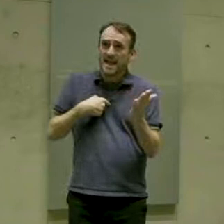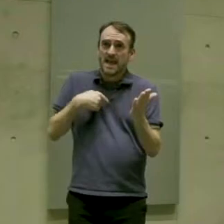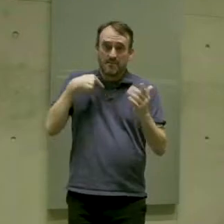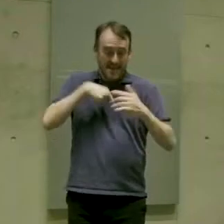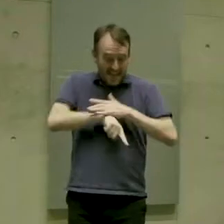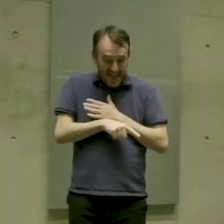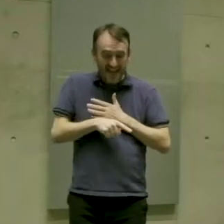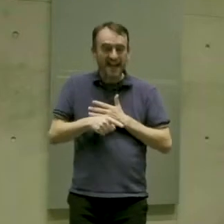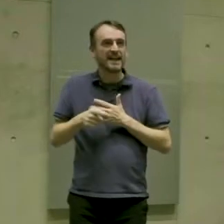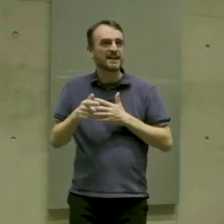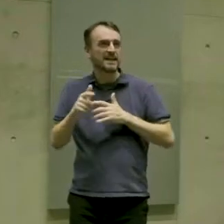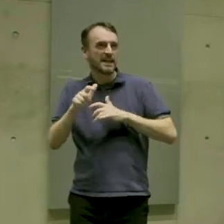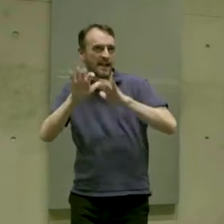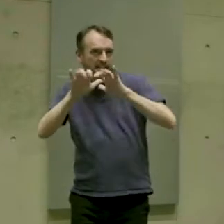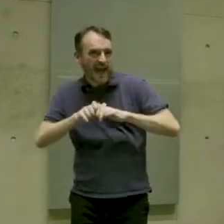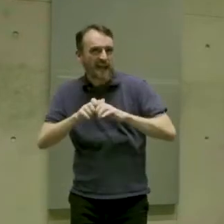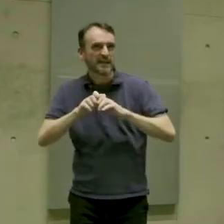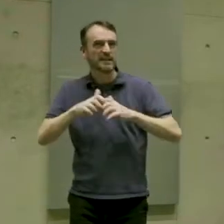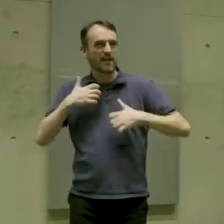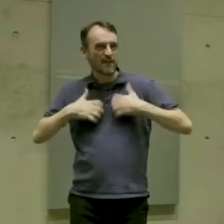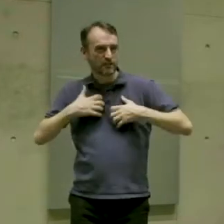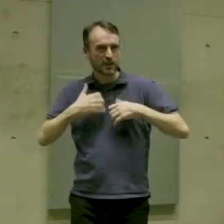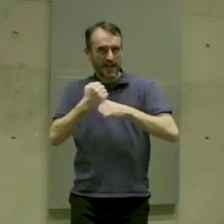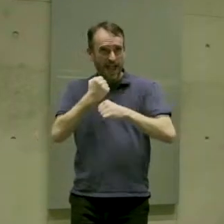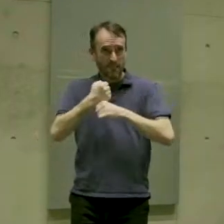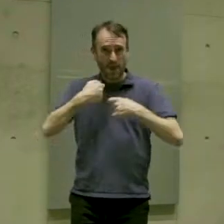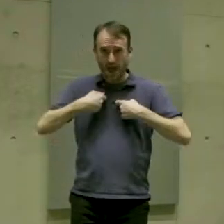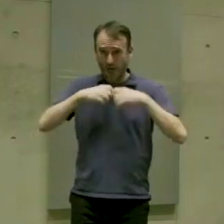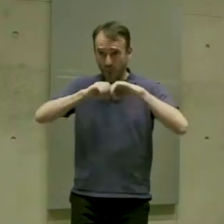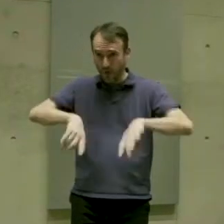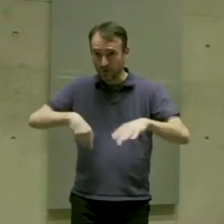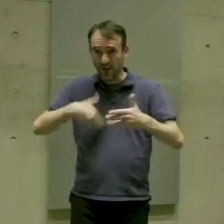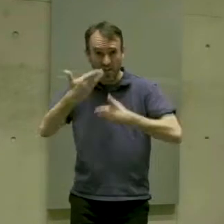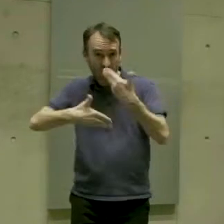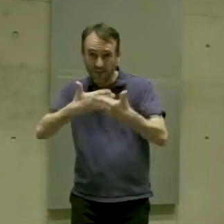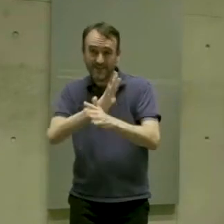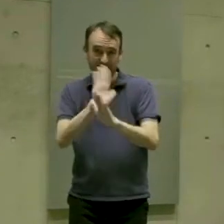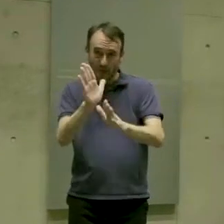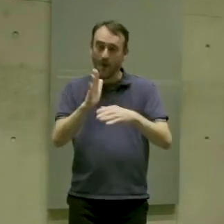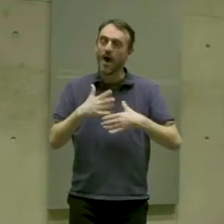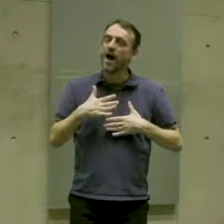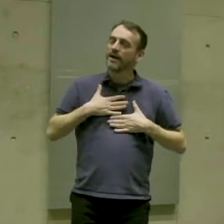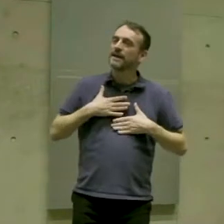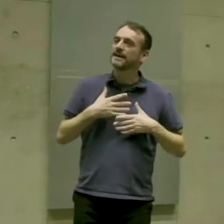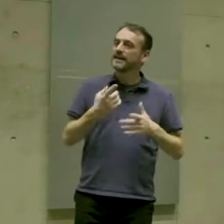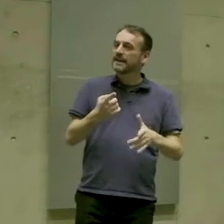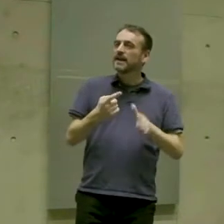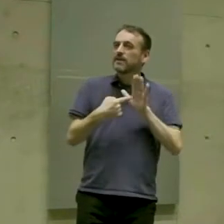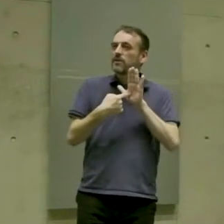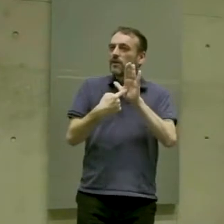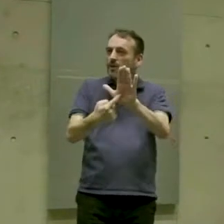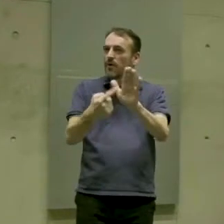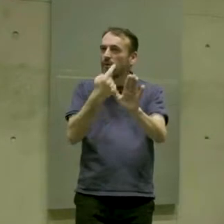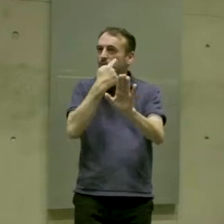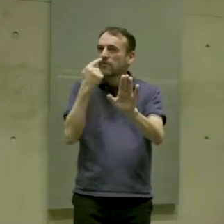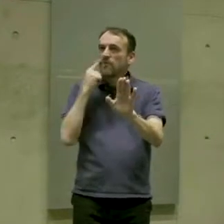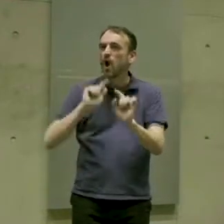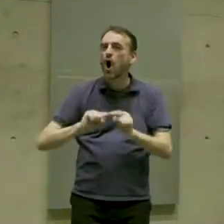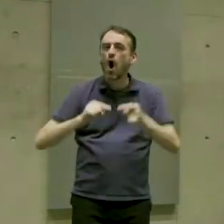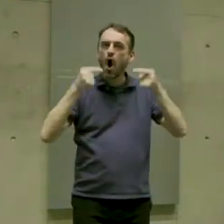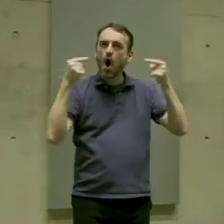adventure games in order to prove this point, we can go back and maybe try to prove it by the opposite. What